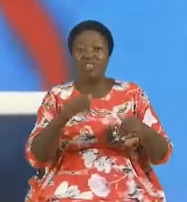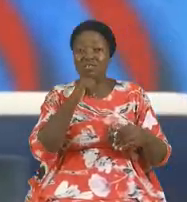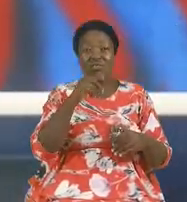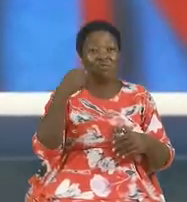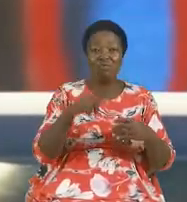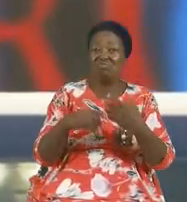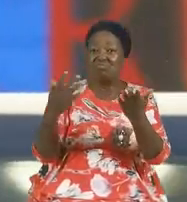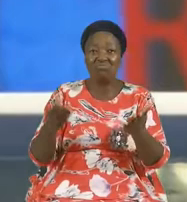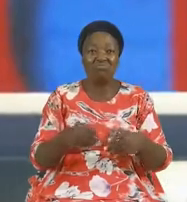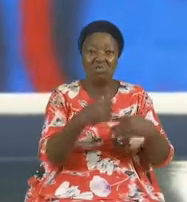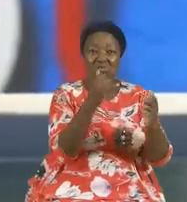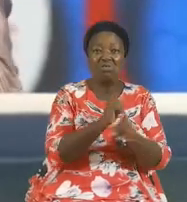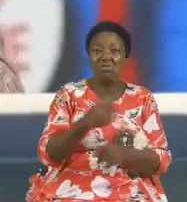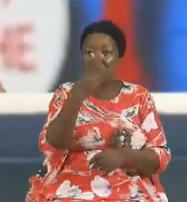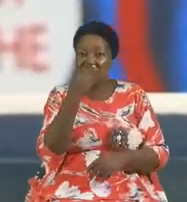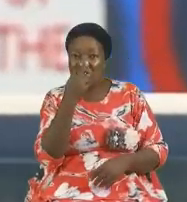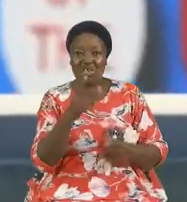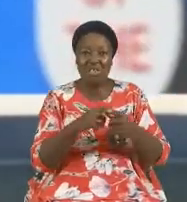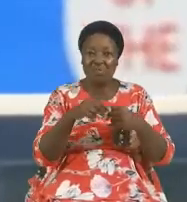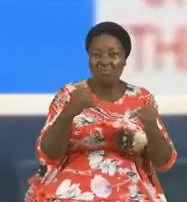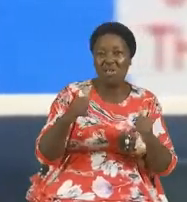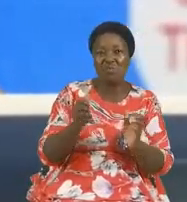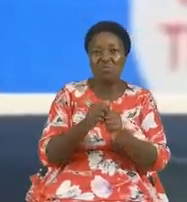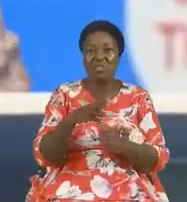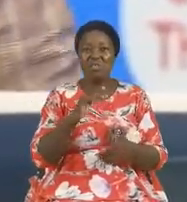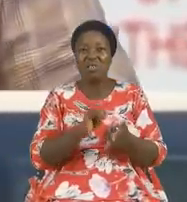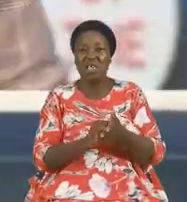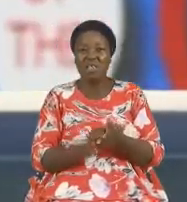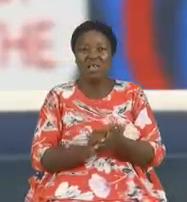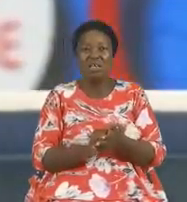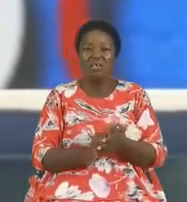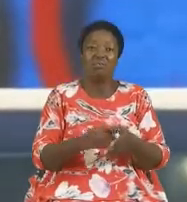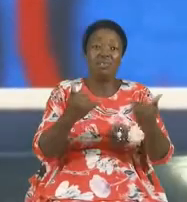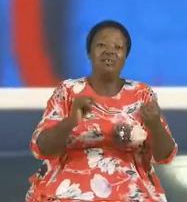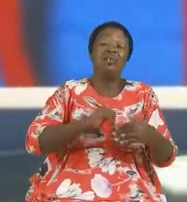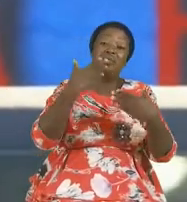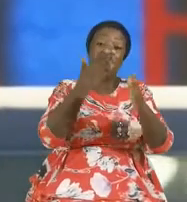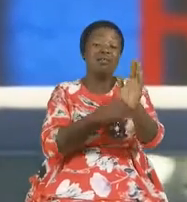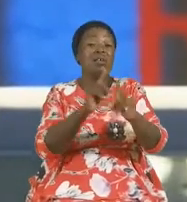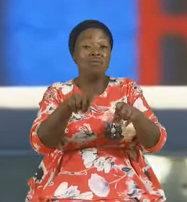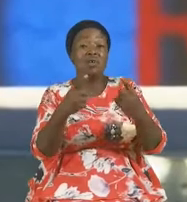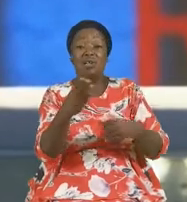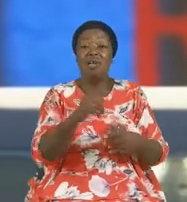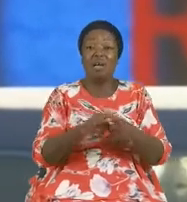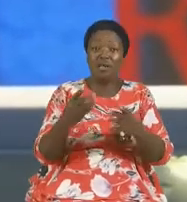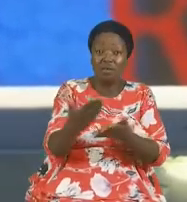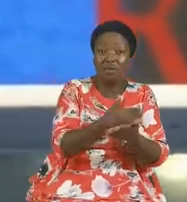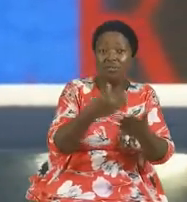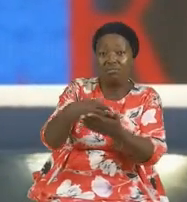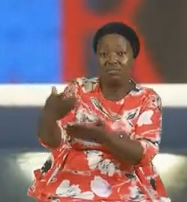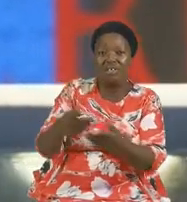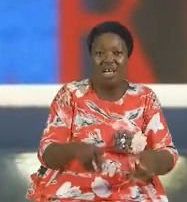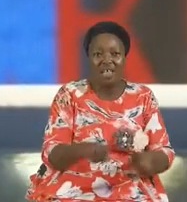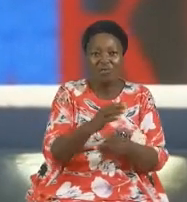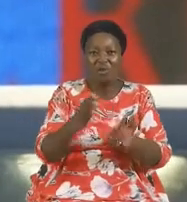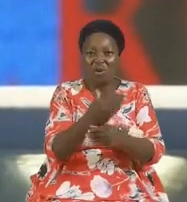play. Crusade is not like gambling. Crusade is not like, okay, I'm there now and I